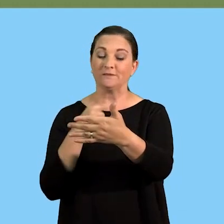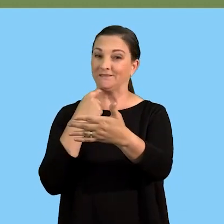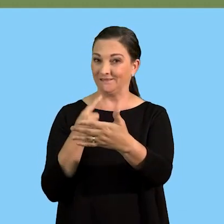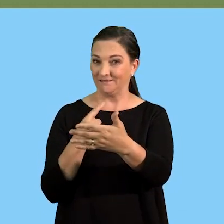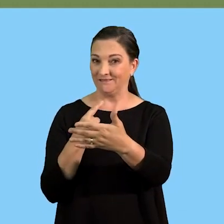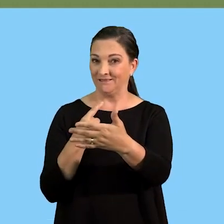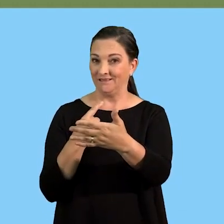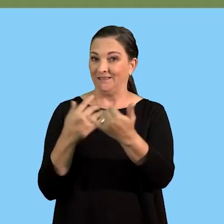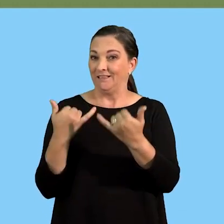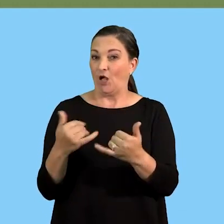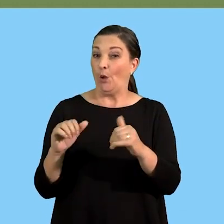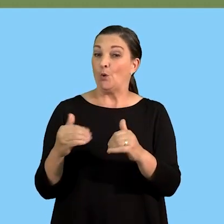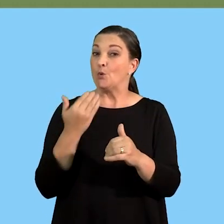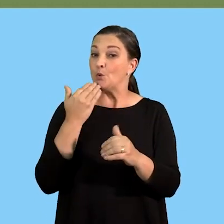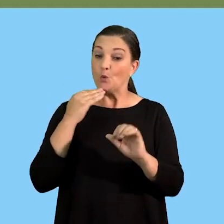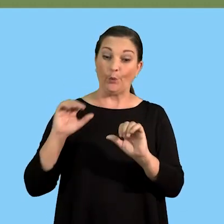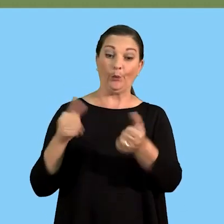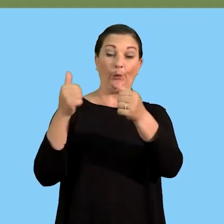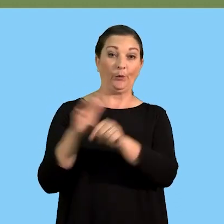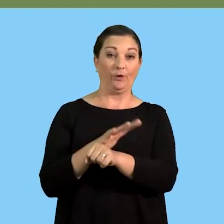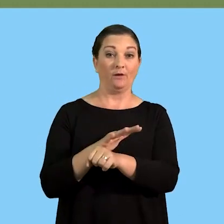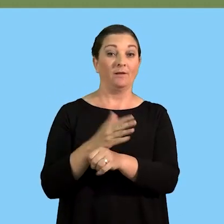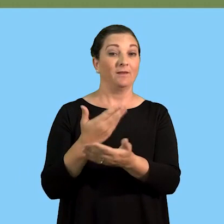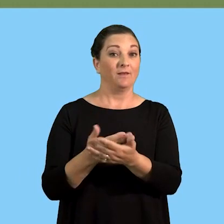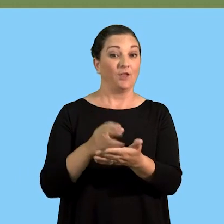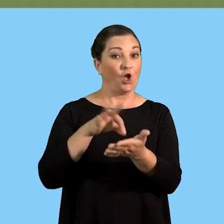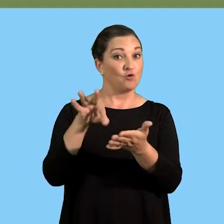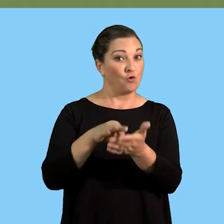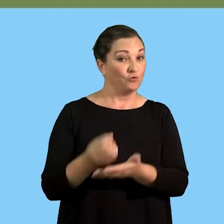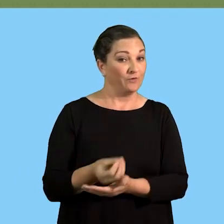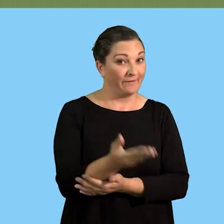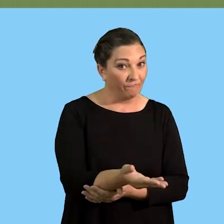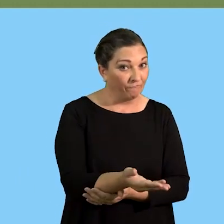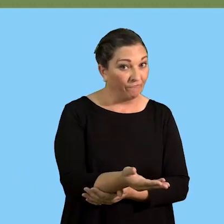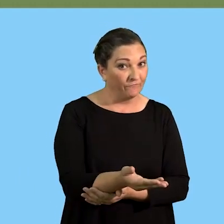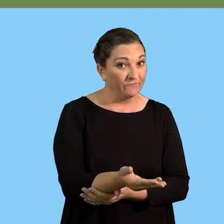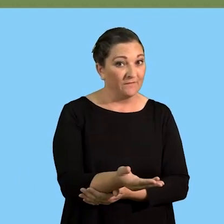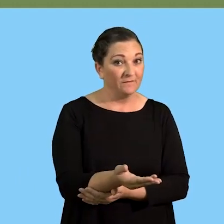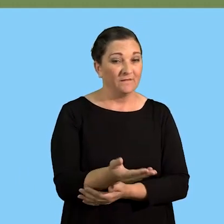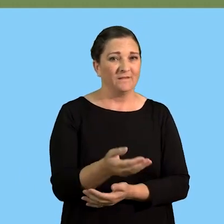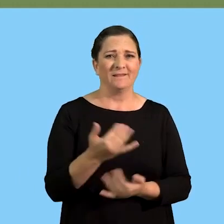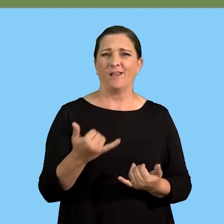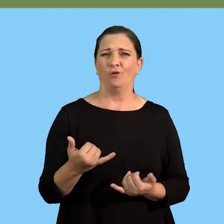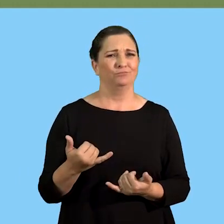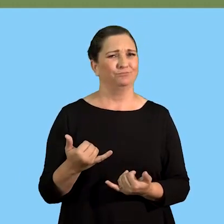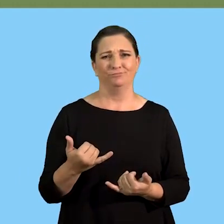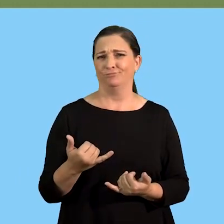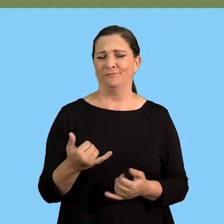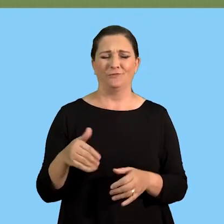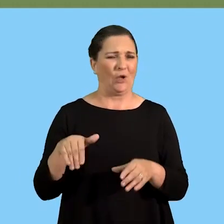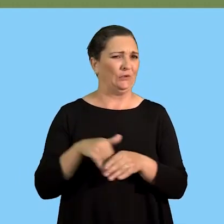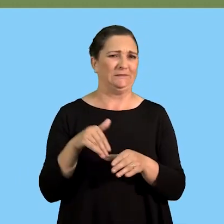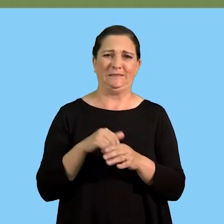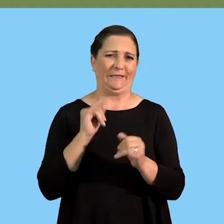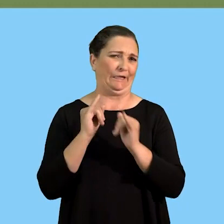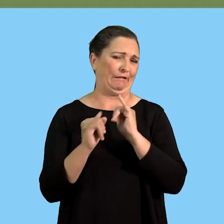read, it says that the successful candidate was given an employment contract. Now, this is a distractor